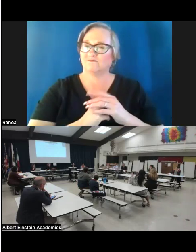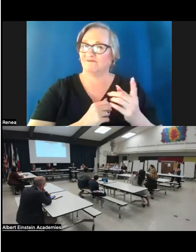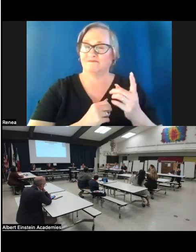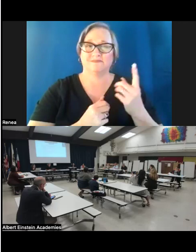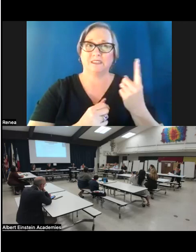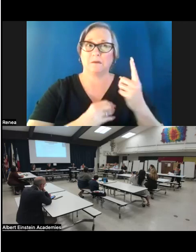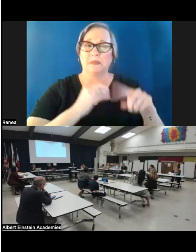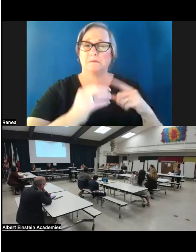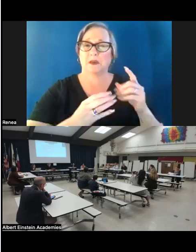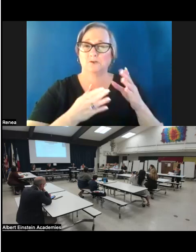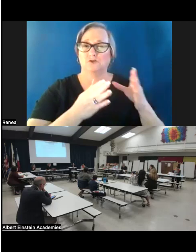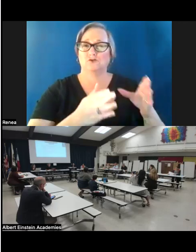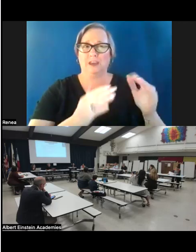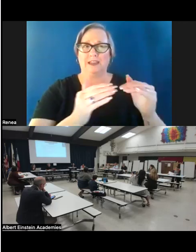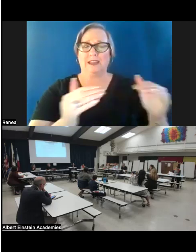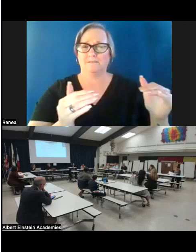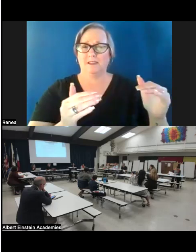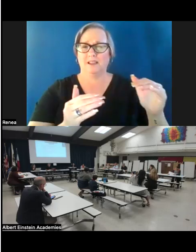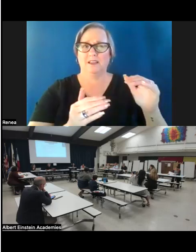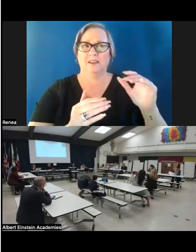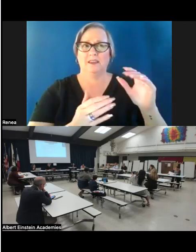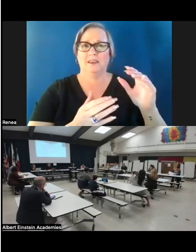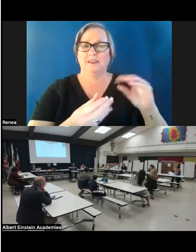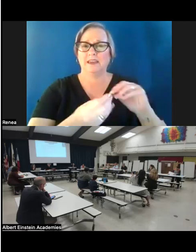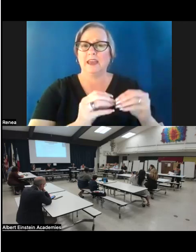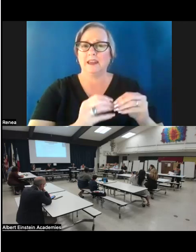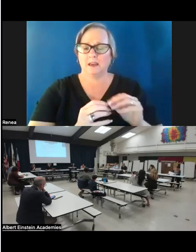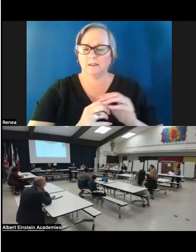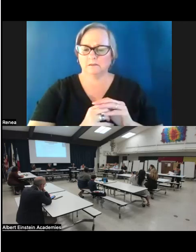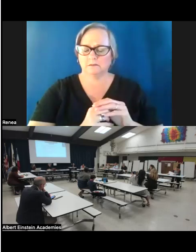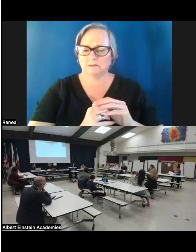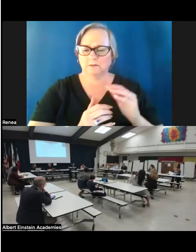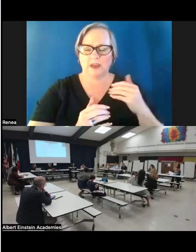that's a great way to kind of incorporate that kind of data.